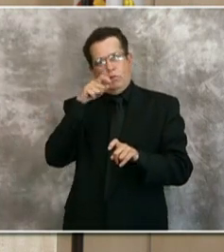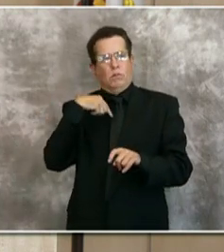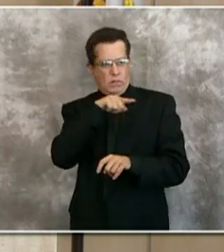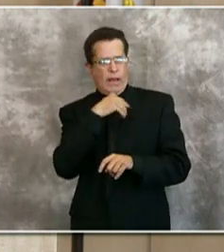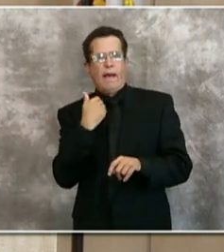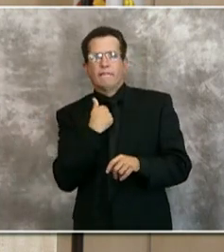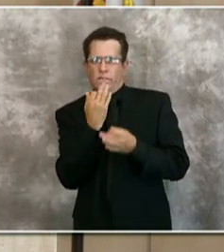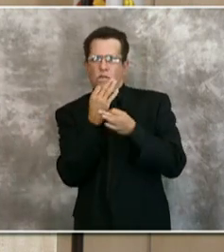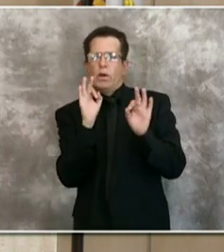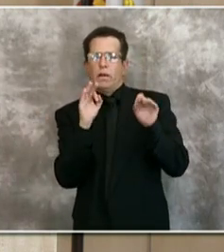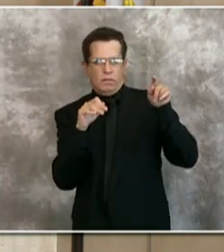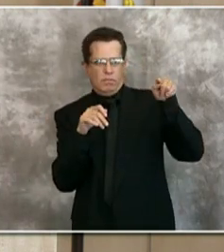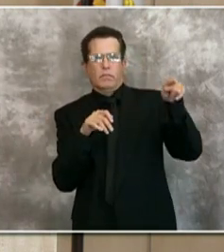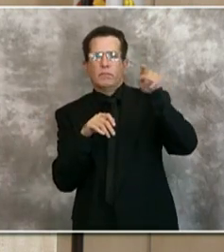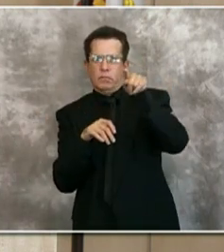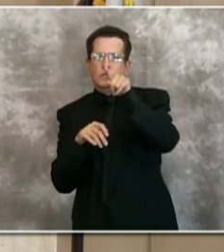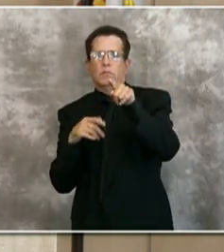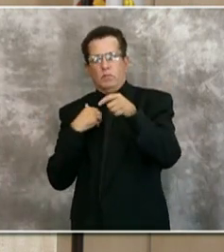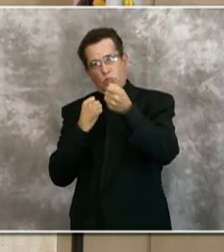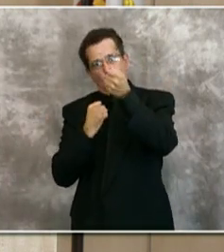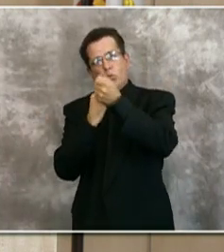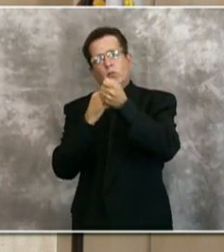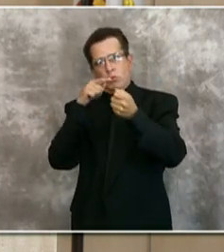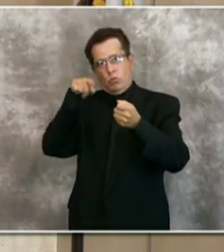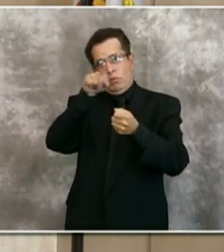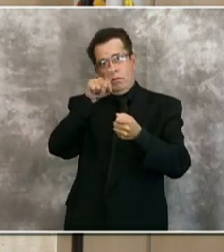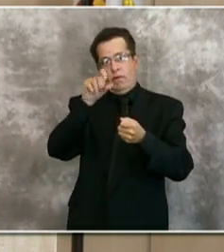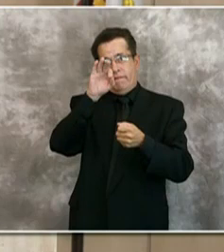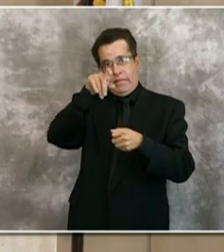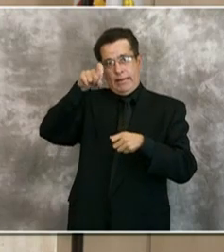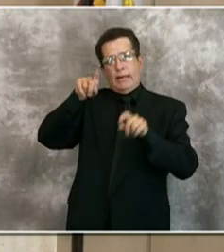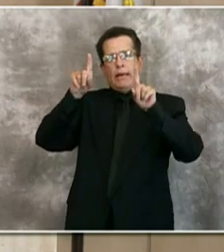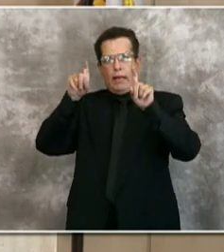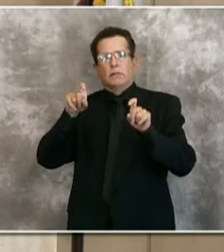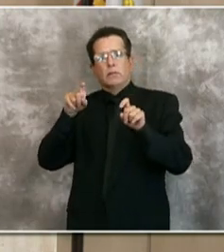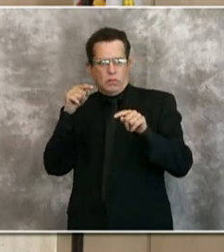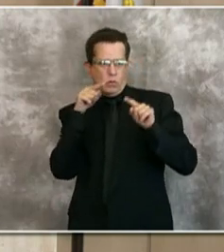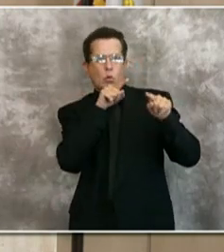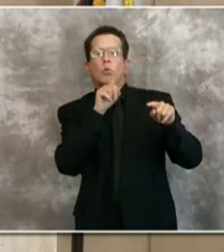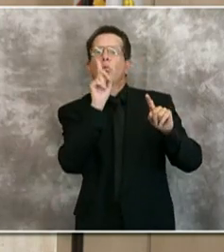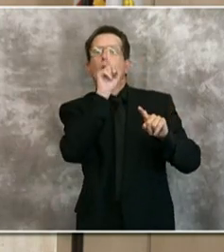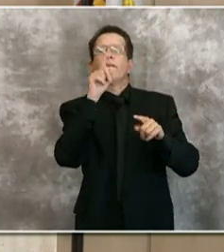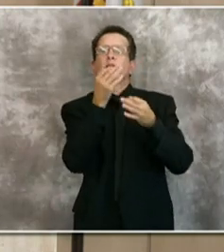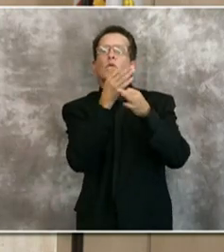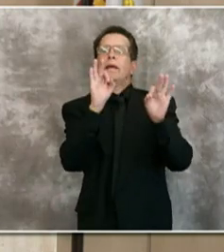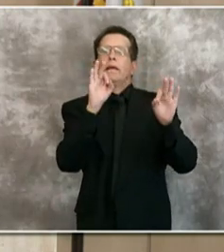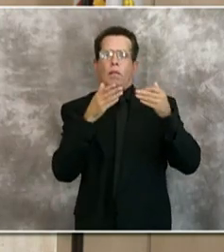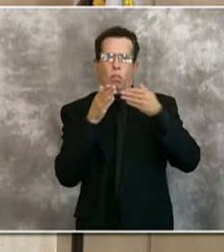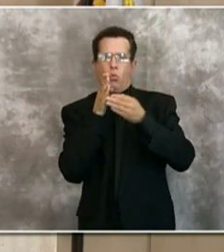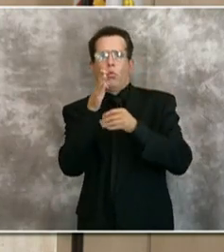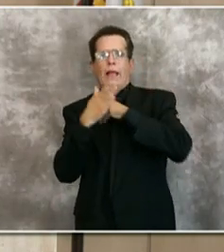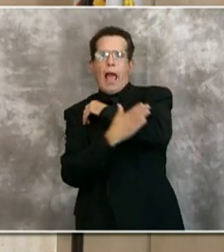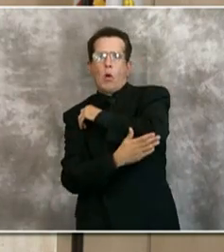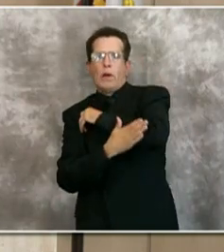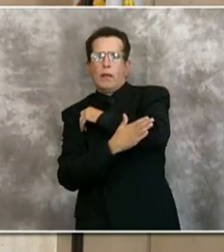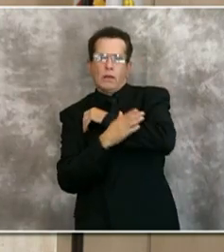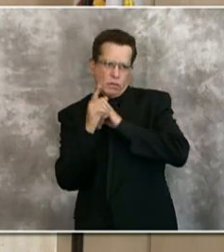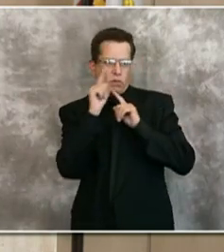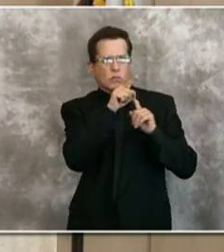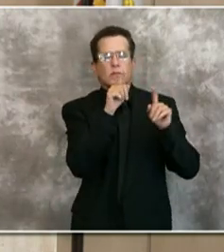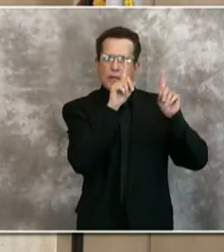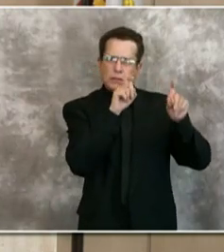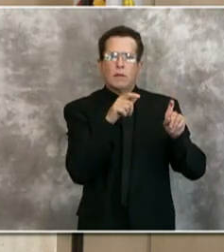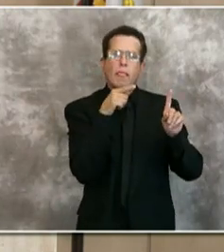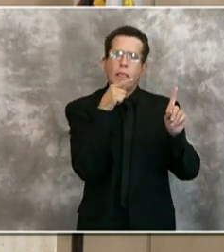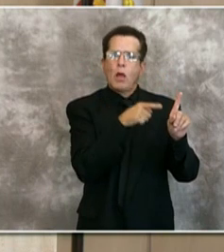So we would encourage individuals to utilize the testing sites that are available through the county and the ones that are